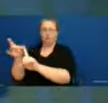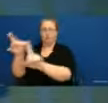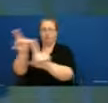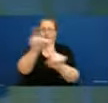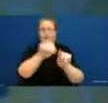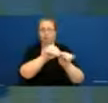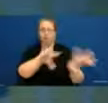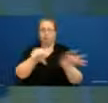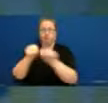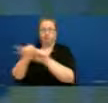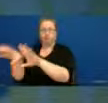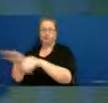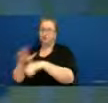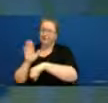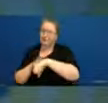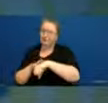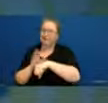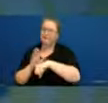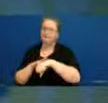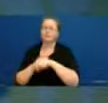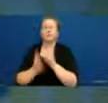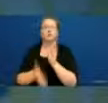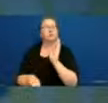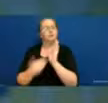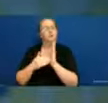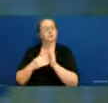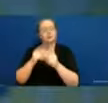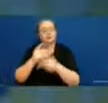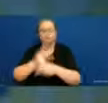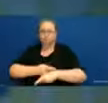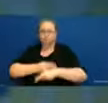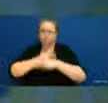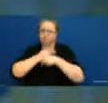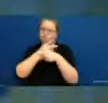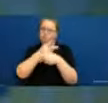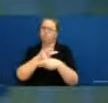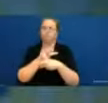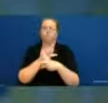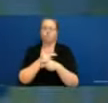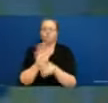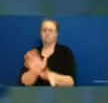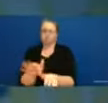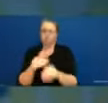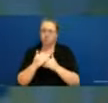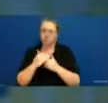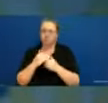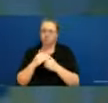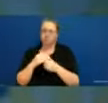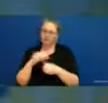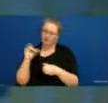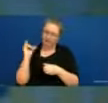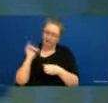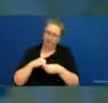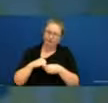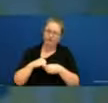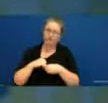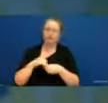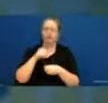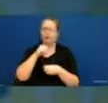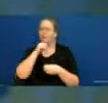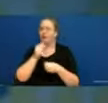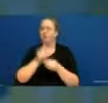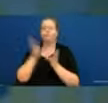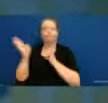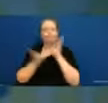cautionary tale to us. We need to start paying attention again to taking those measures that reduce the probability that we're going to spread